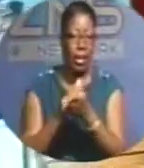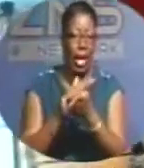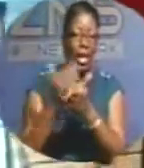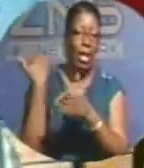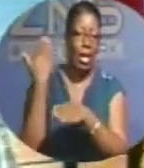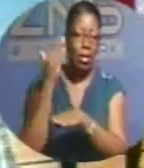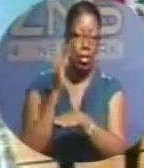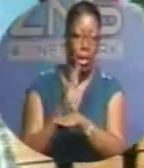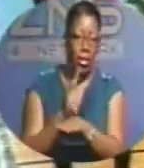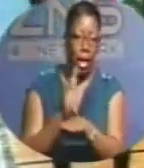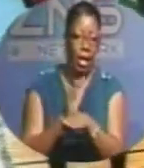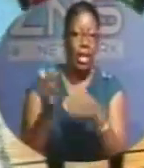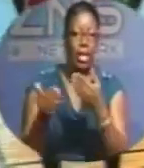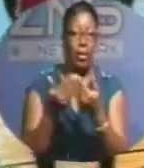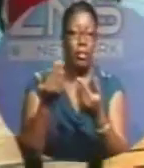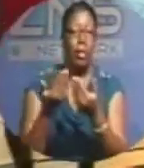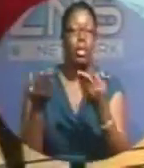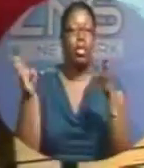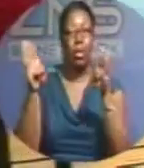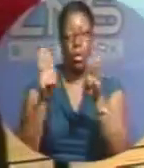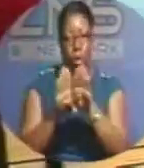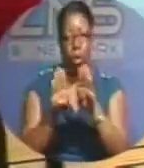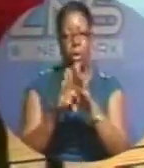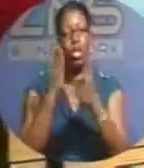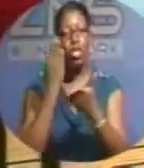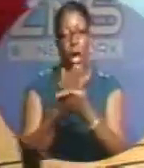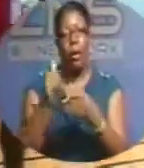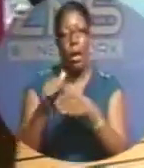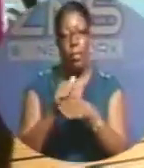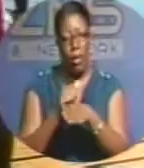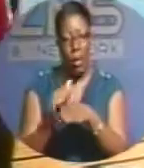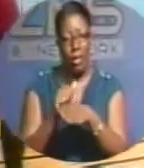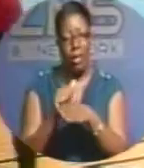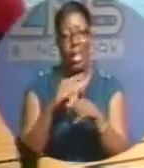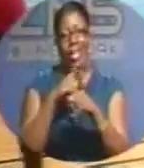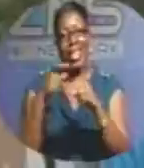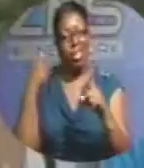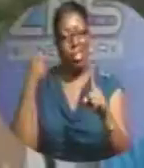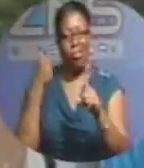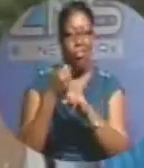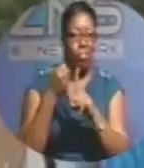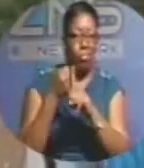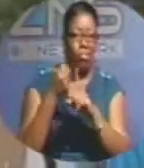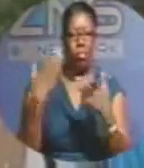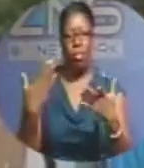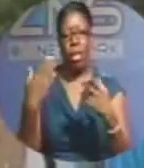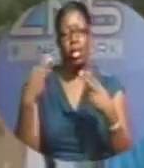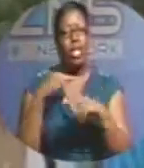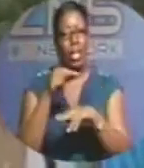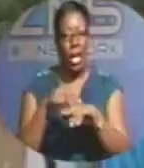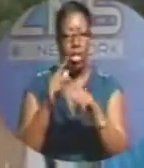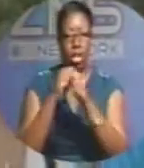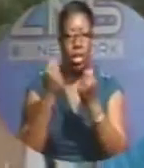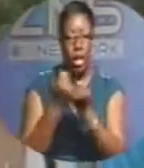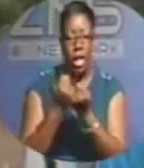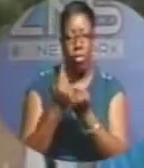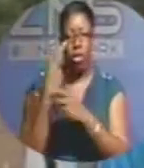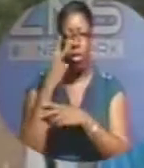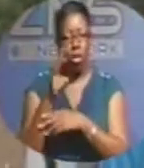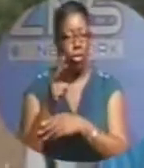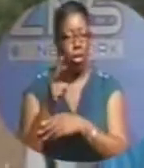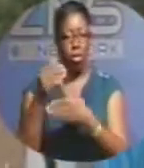Smith says they simply had to shut practice down. It was a blow that hit them because, on a national team, they look forward to new